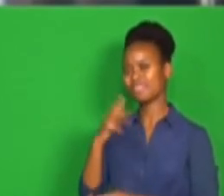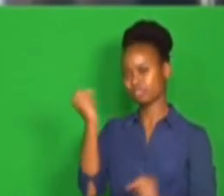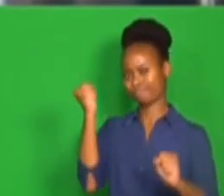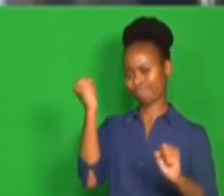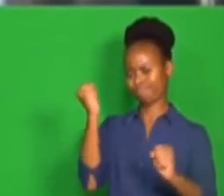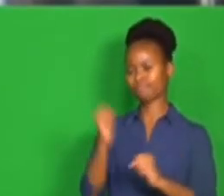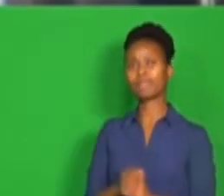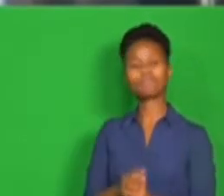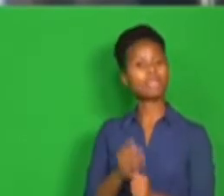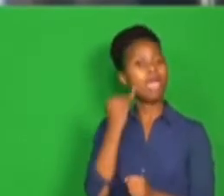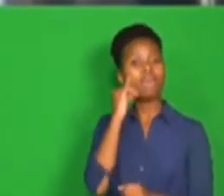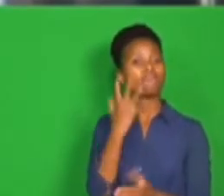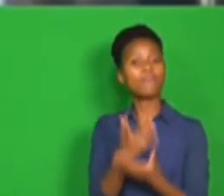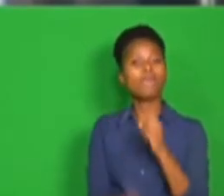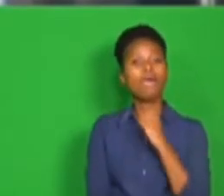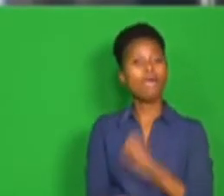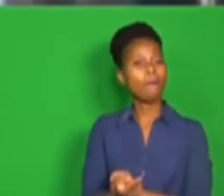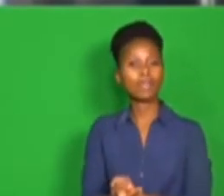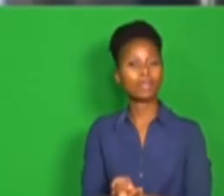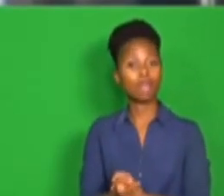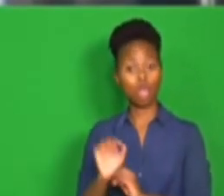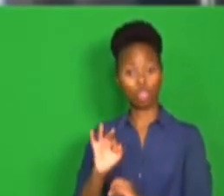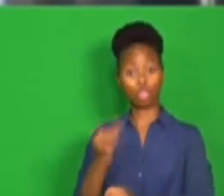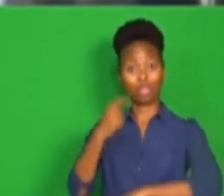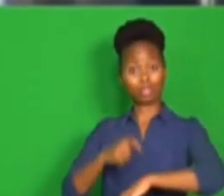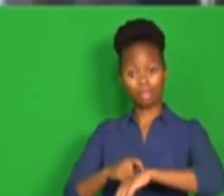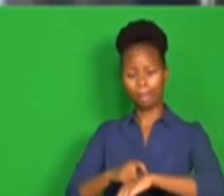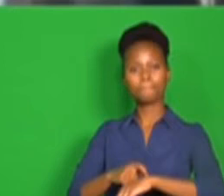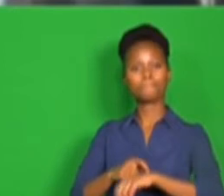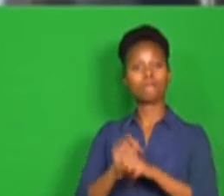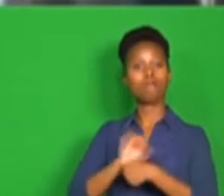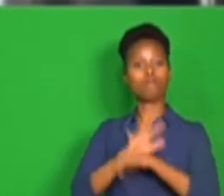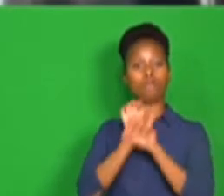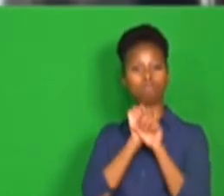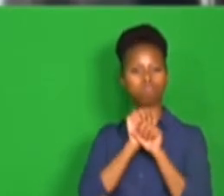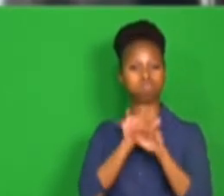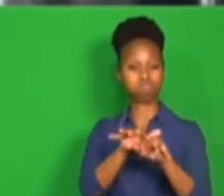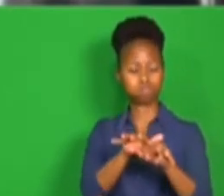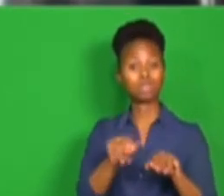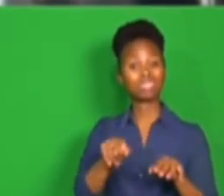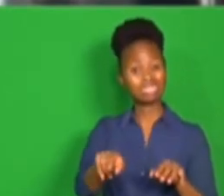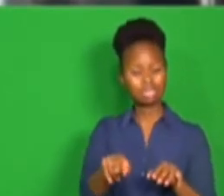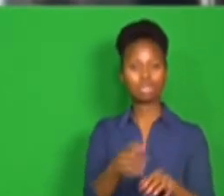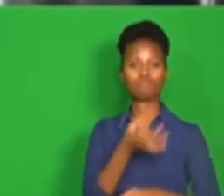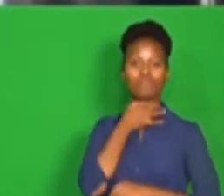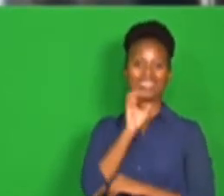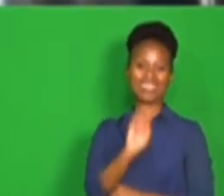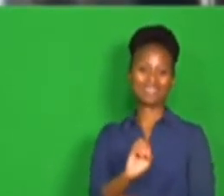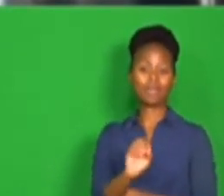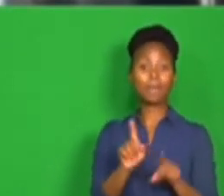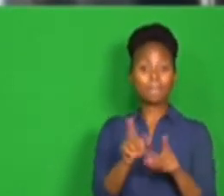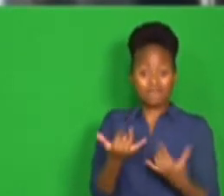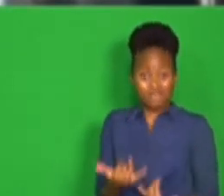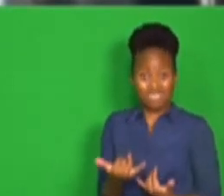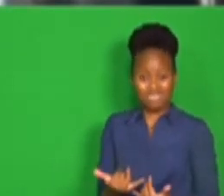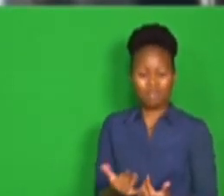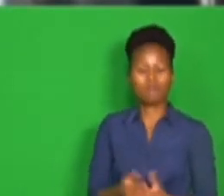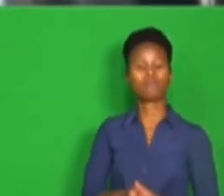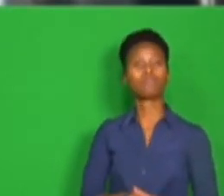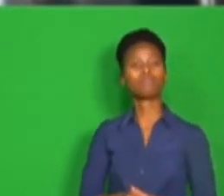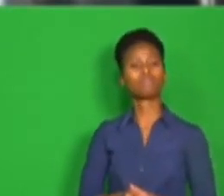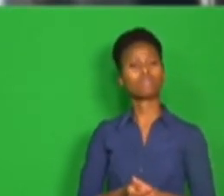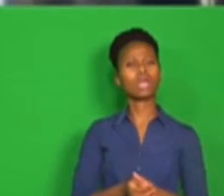get a third wave, for example. At the moment, the restrictions that have